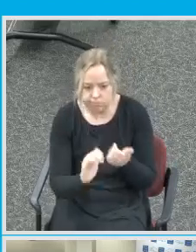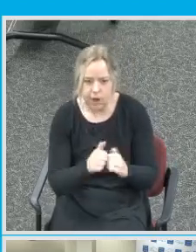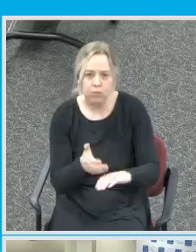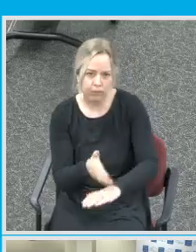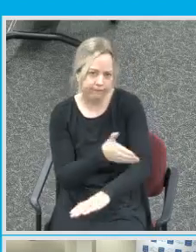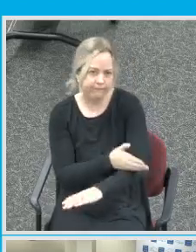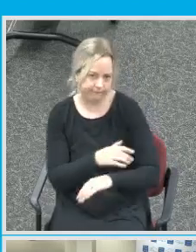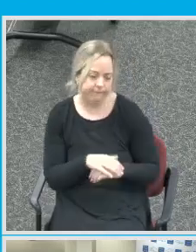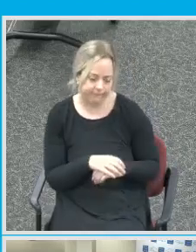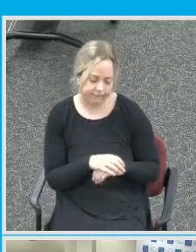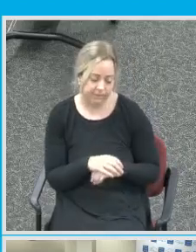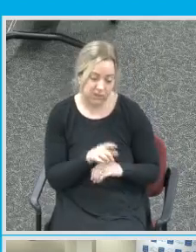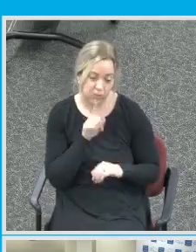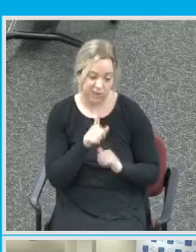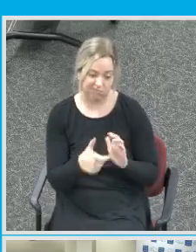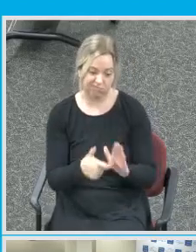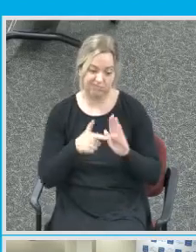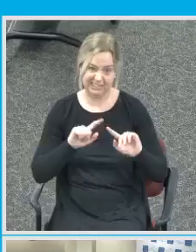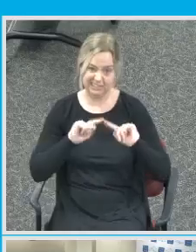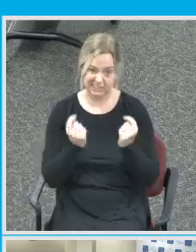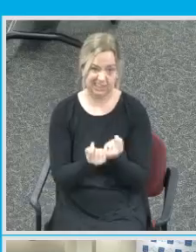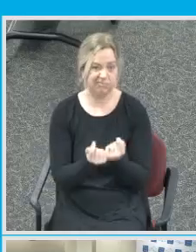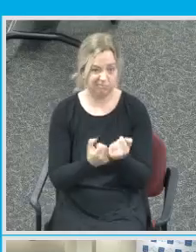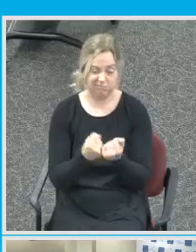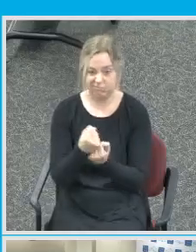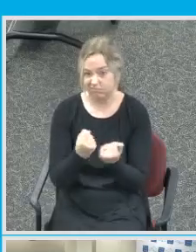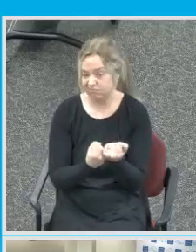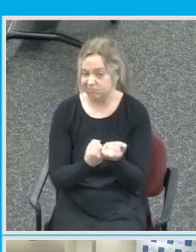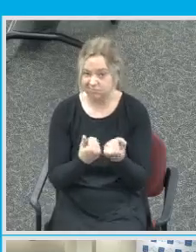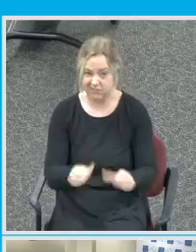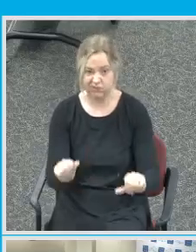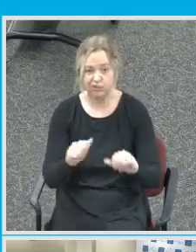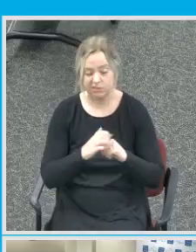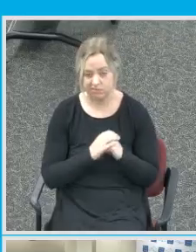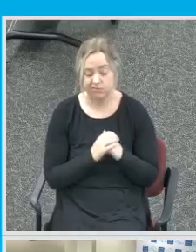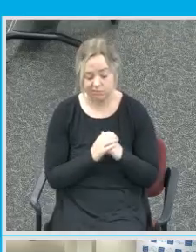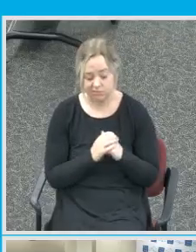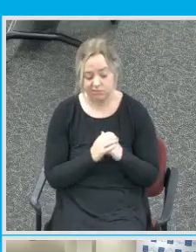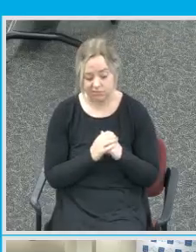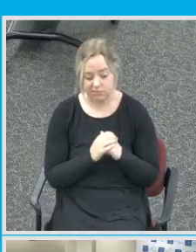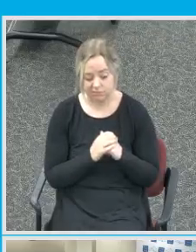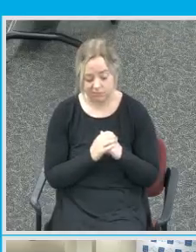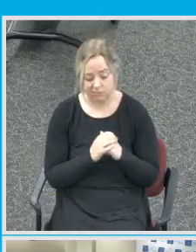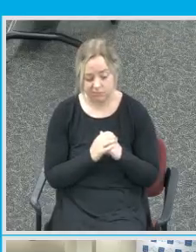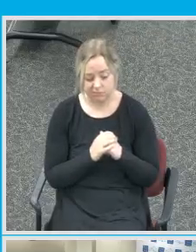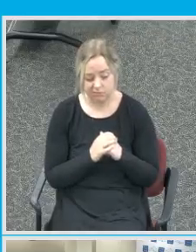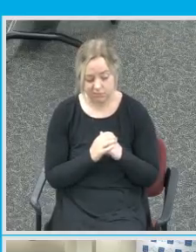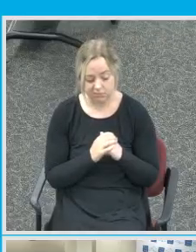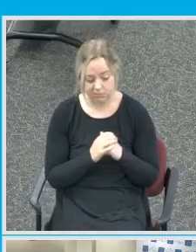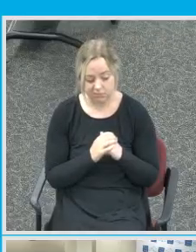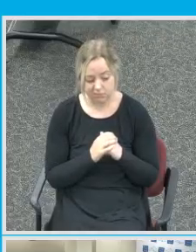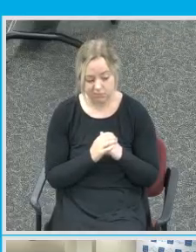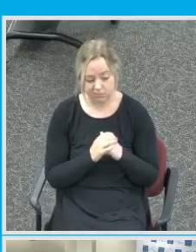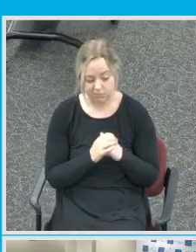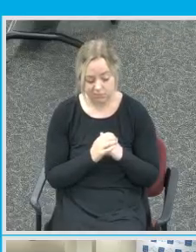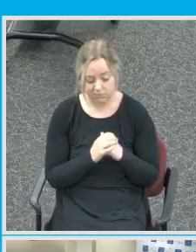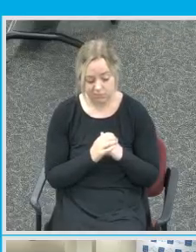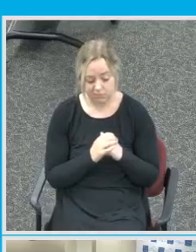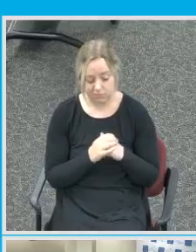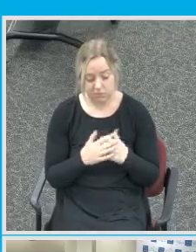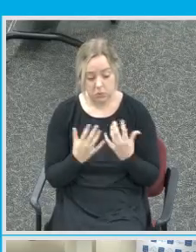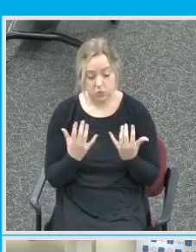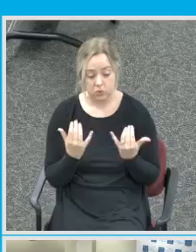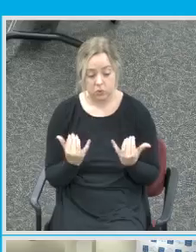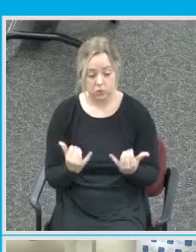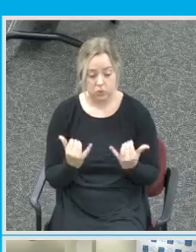so it's definitely a team effort. It's more than what stands before us today, related with